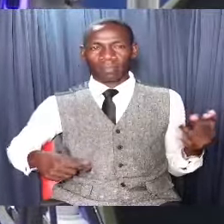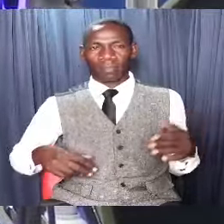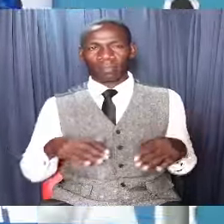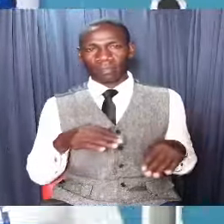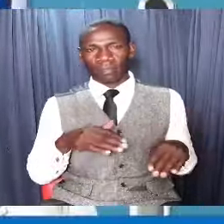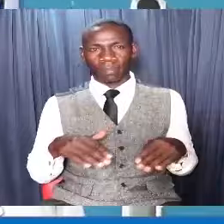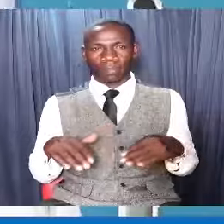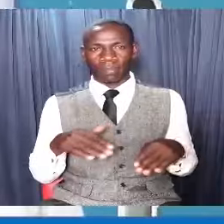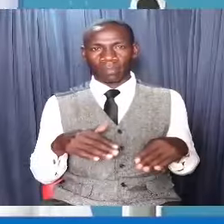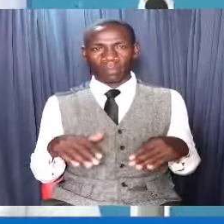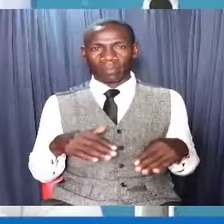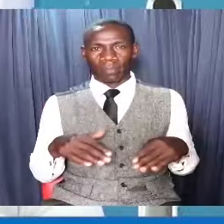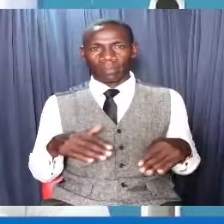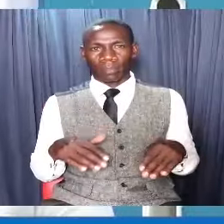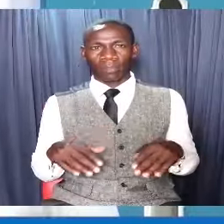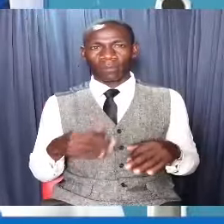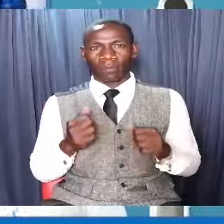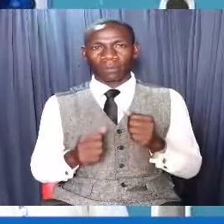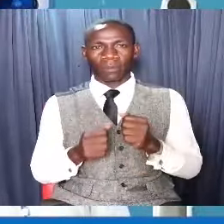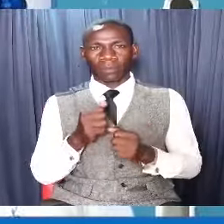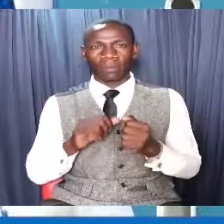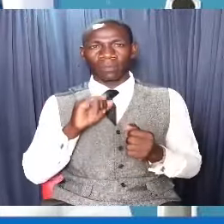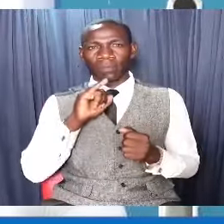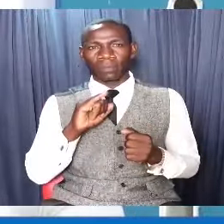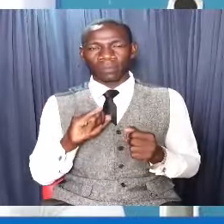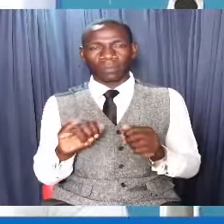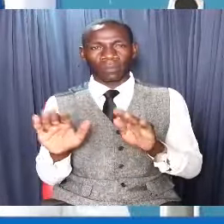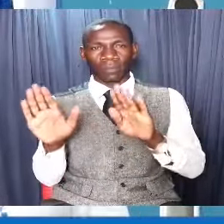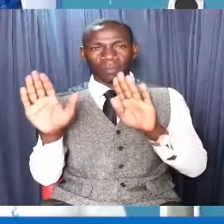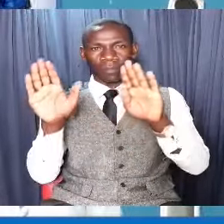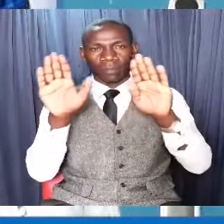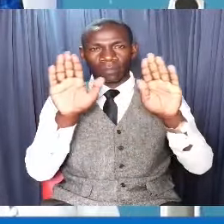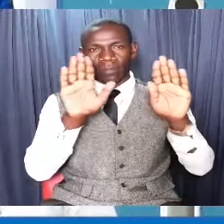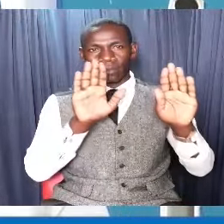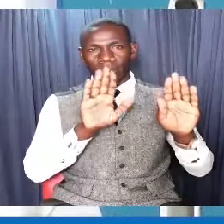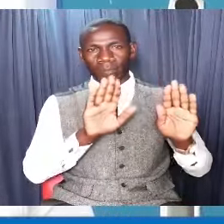kufanya. Kufanya yaliyo ya